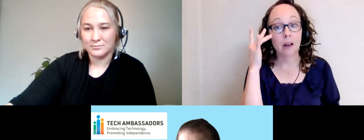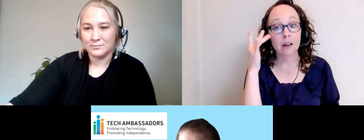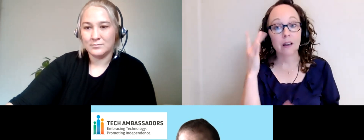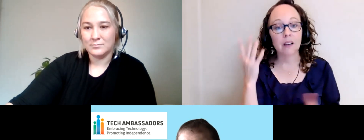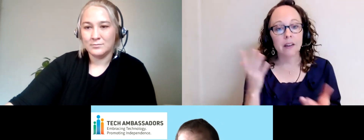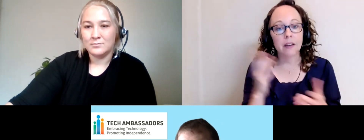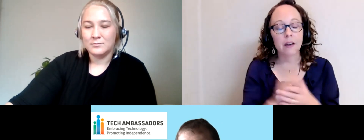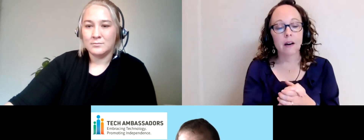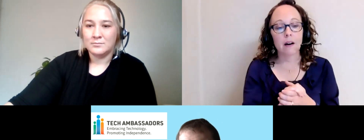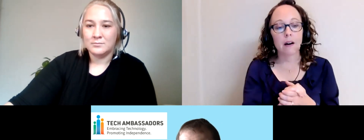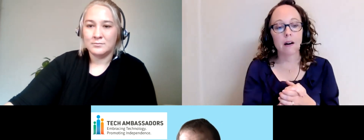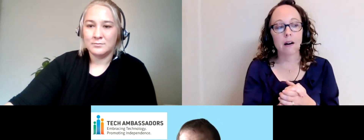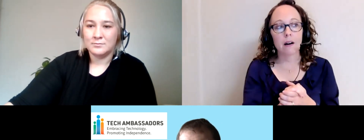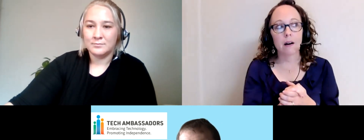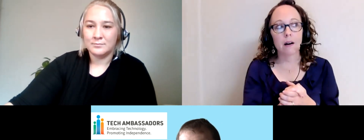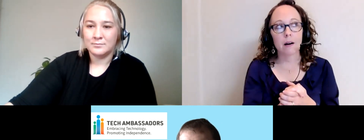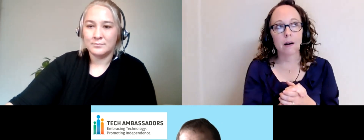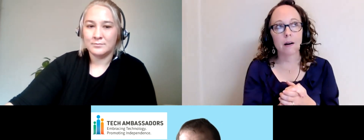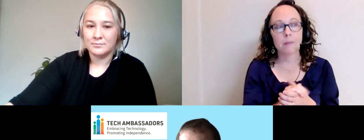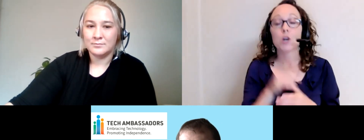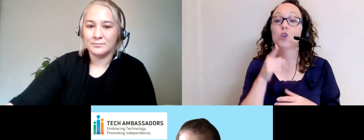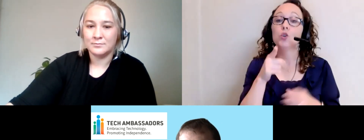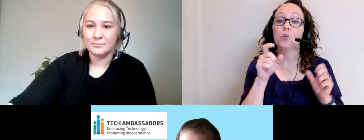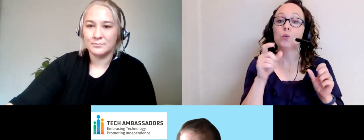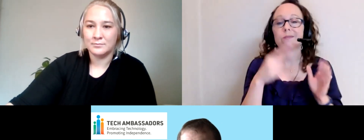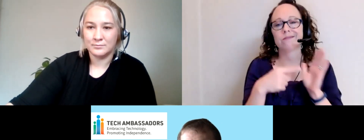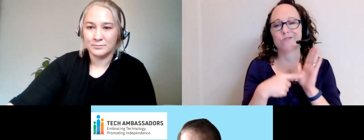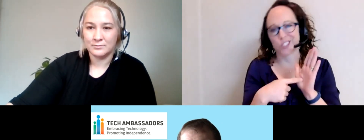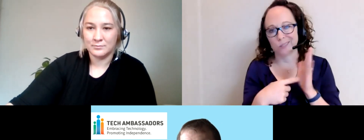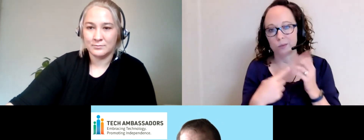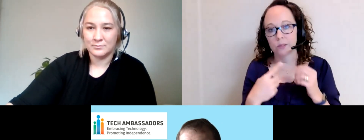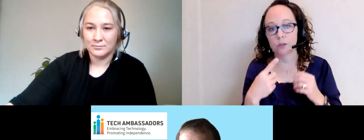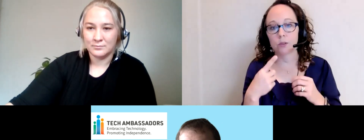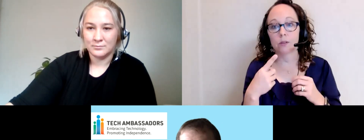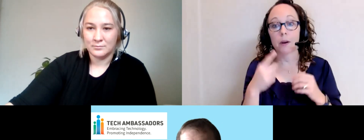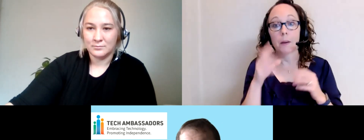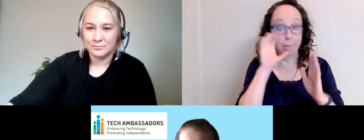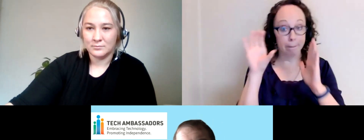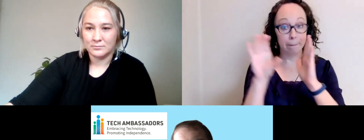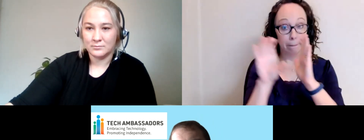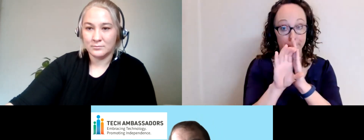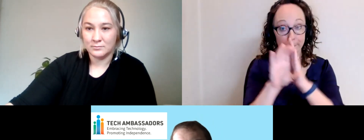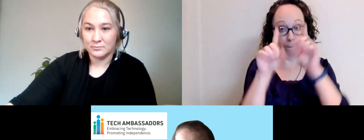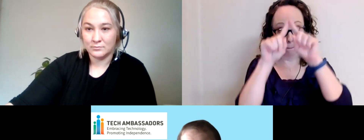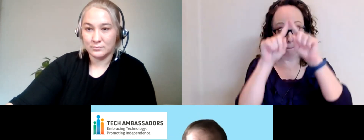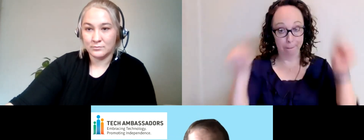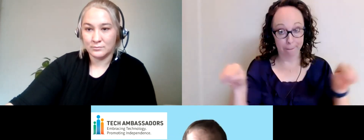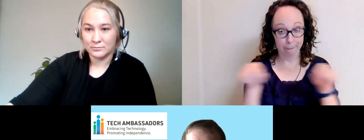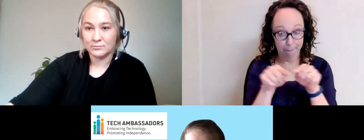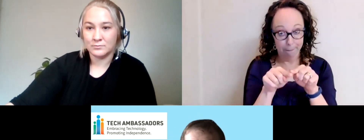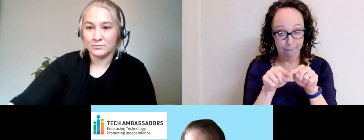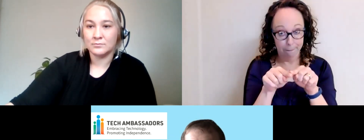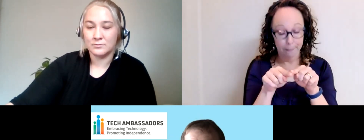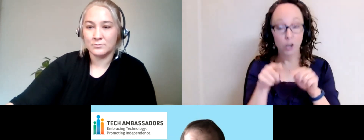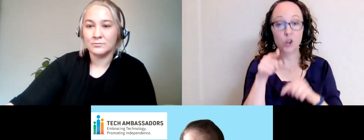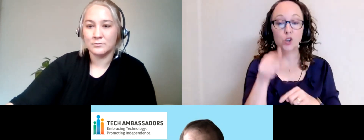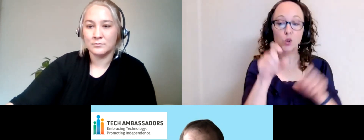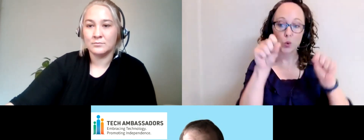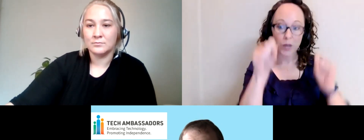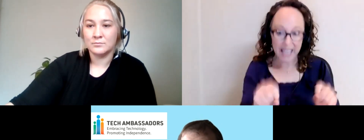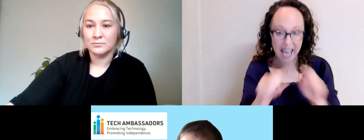is like freeze the picture to what you're looking